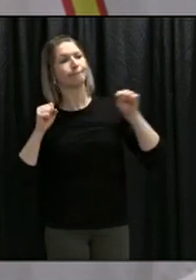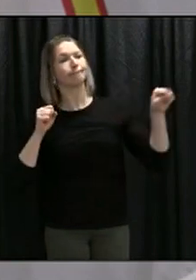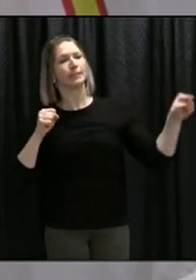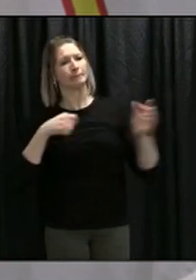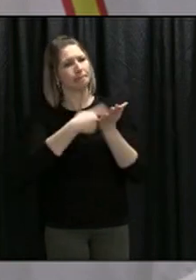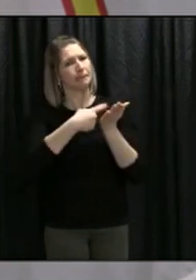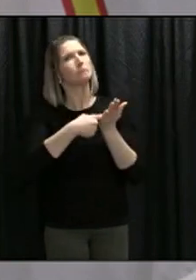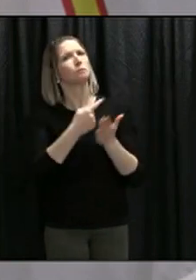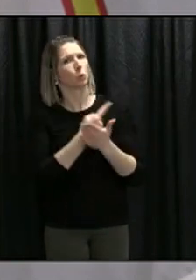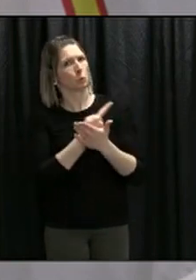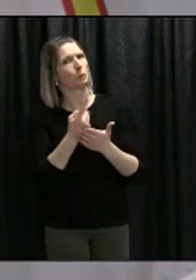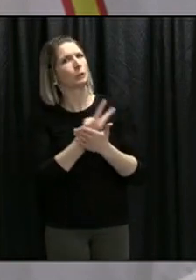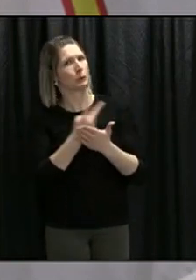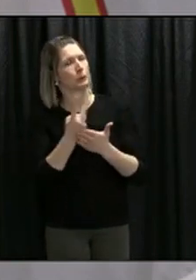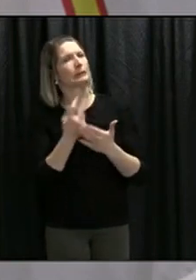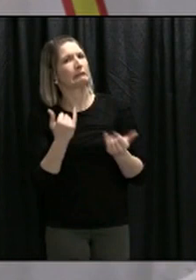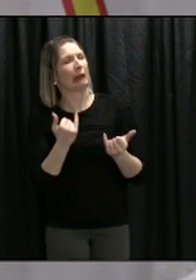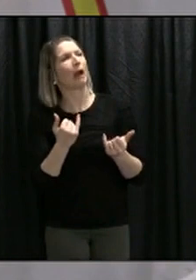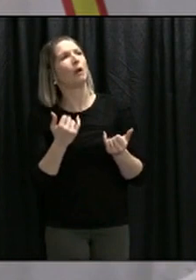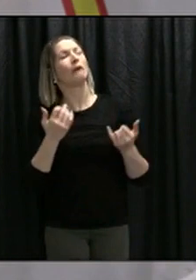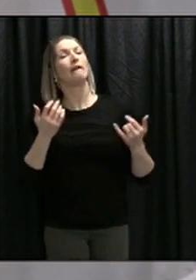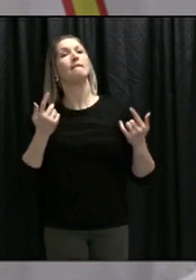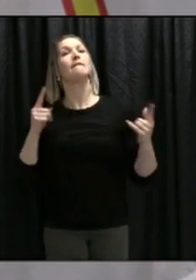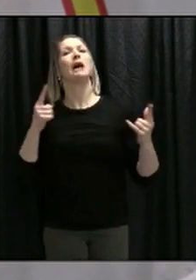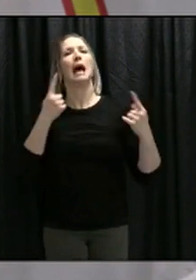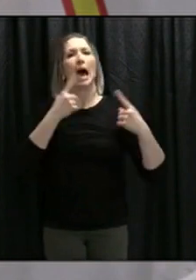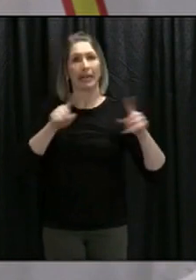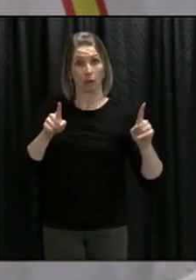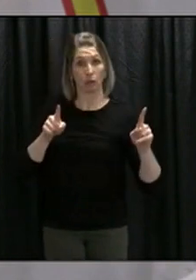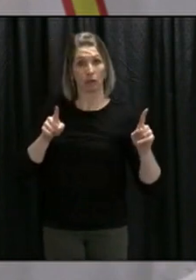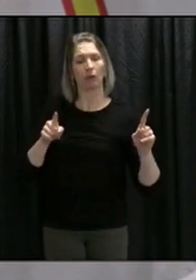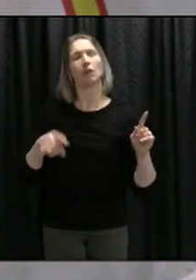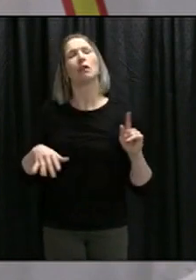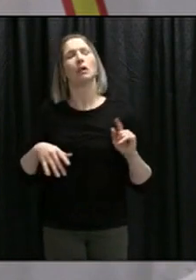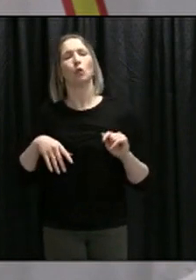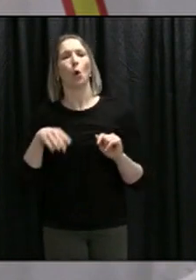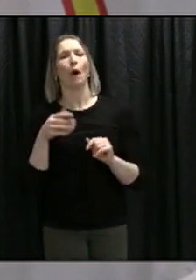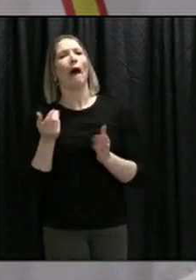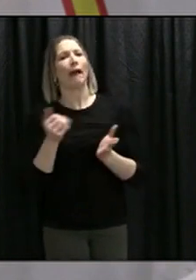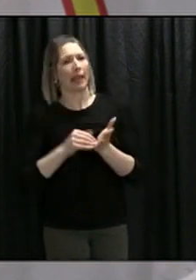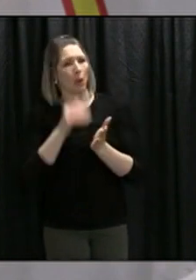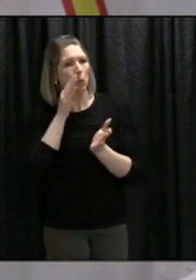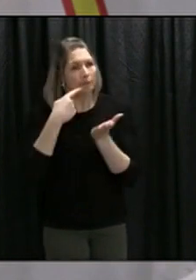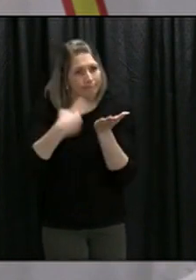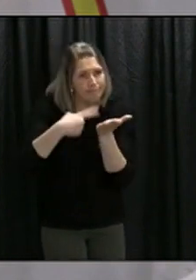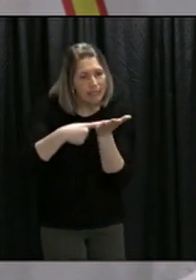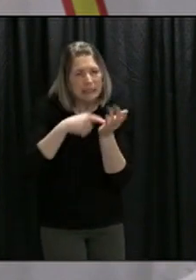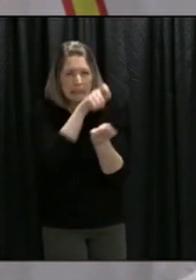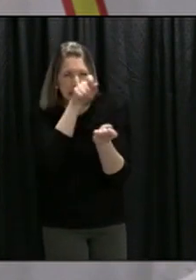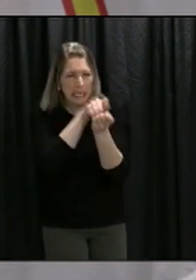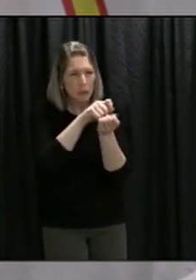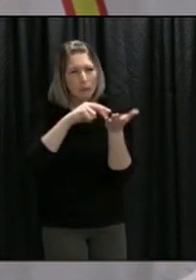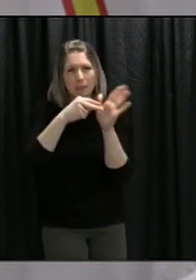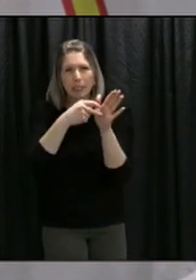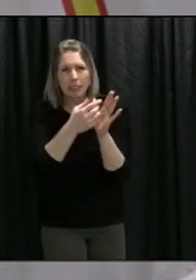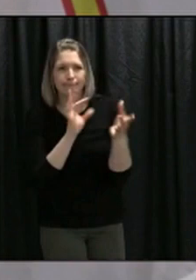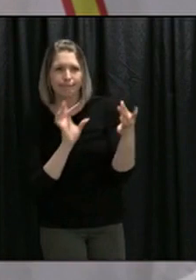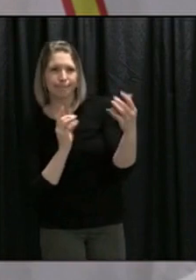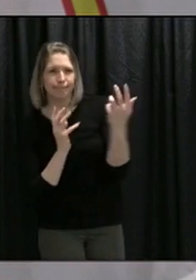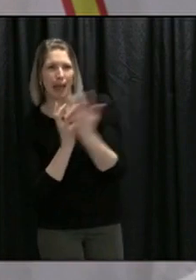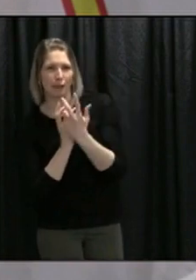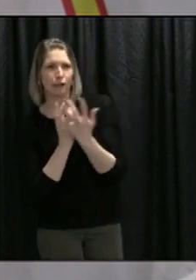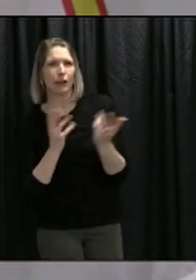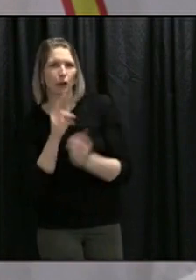this and topics like this will come up. So as the details are finalized and determined, we'll see what role the province would play